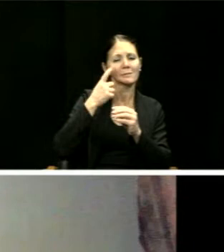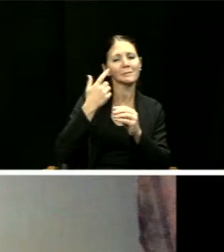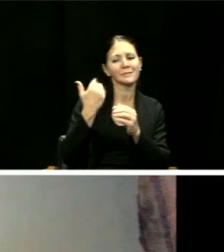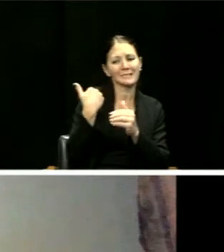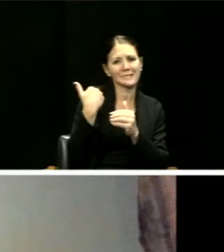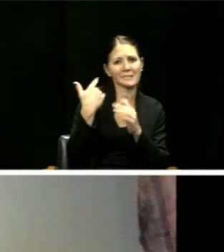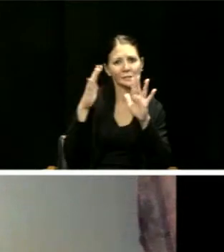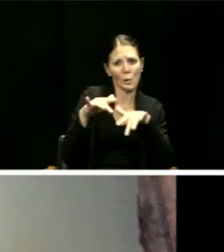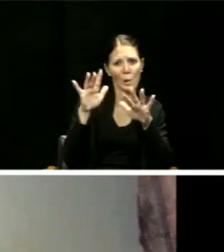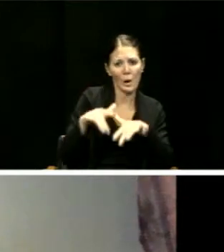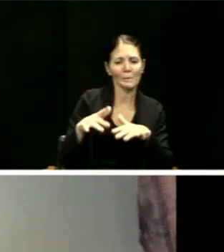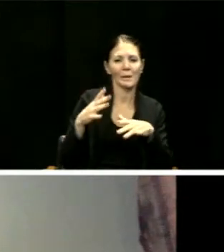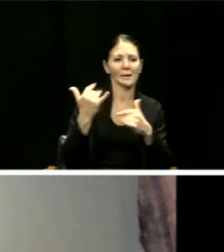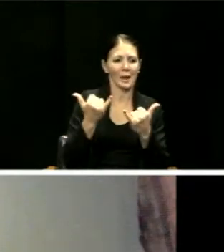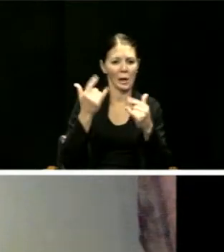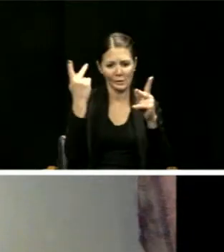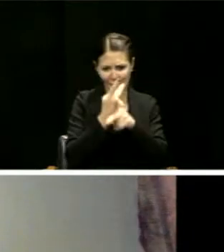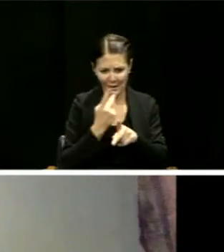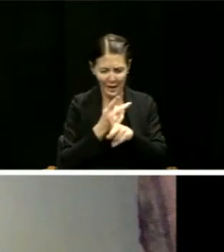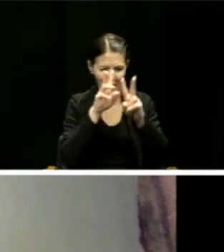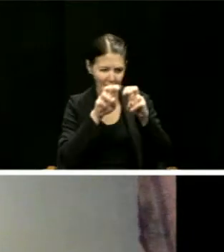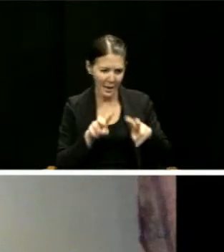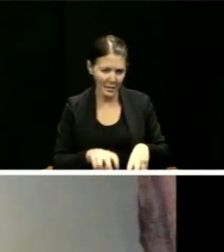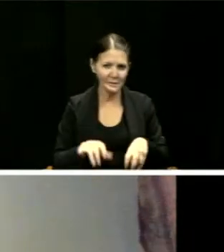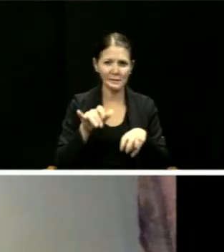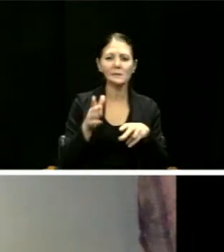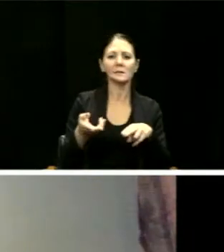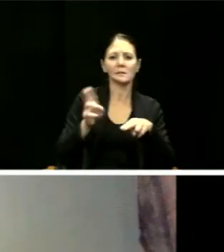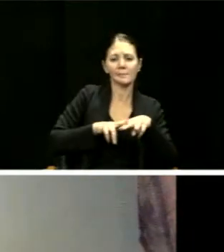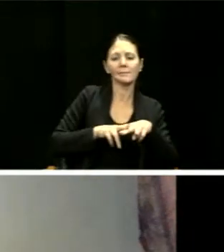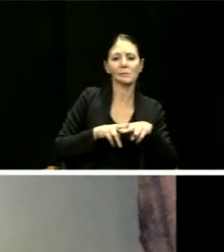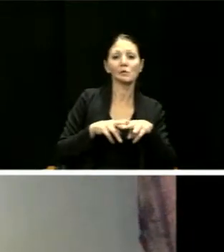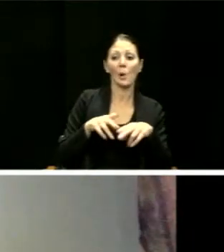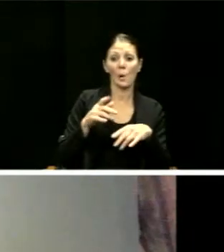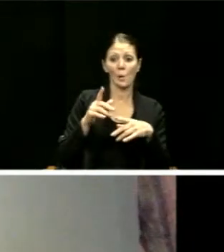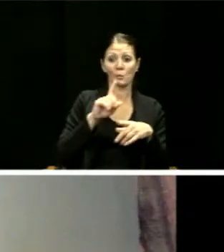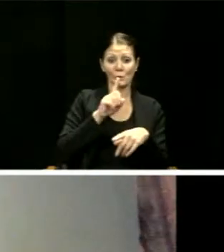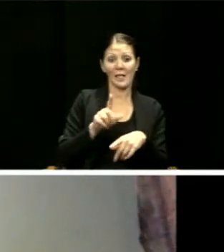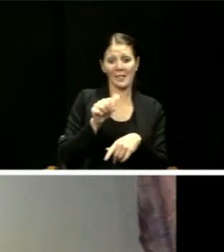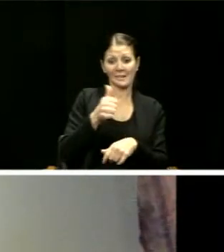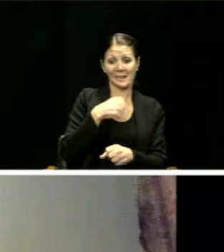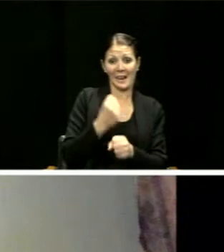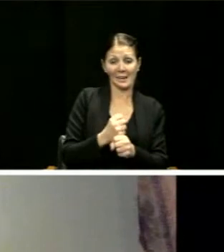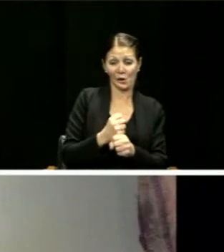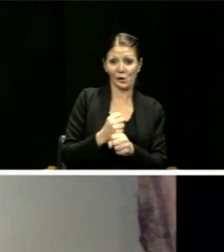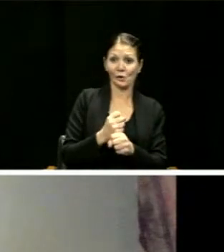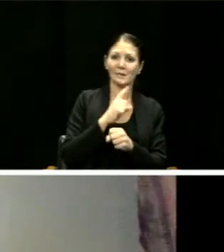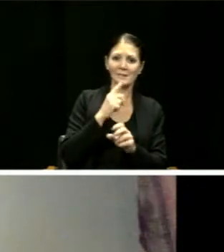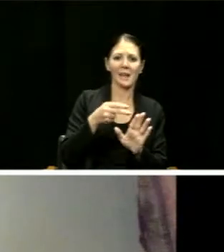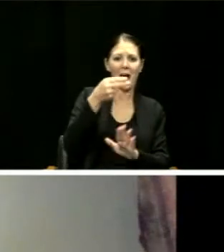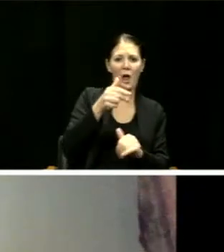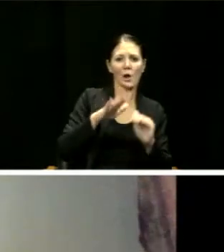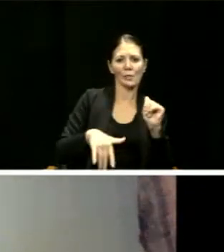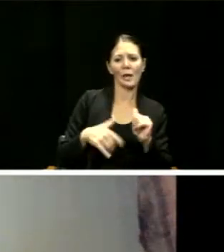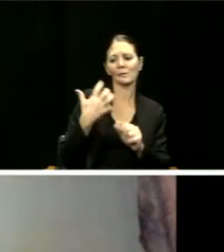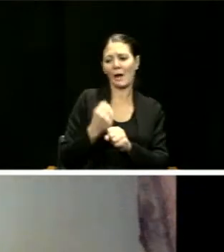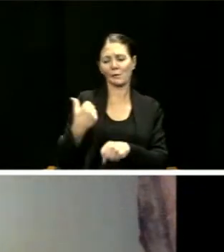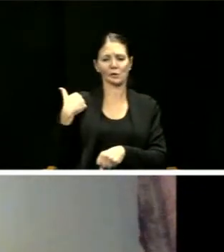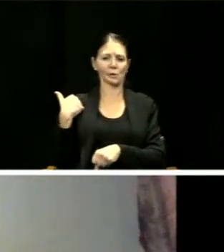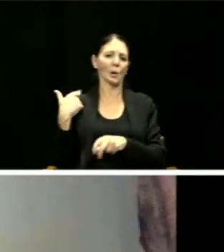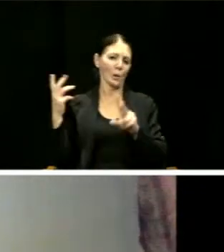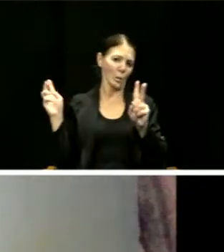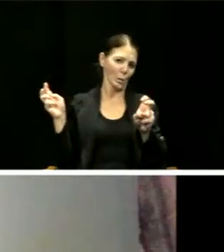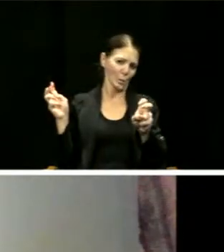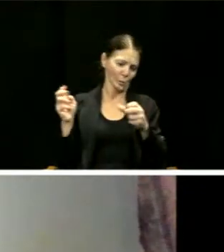and the statistical analysis of those. So we do have the 10 years higher than it would have been if we would have designed it like 5 years ago.